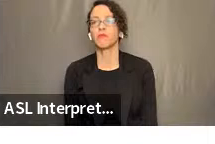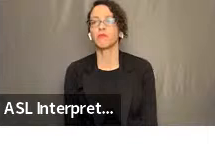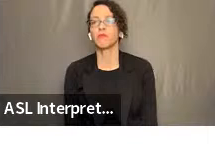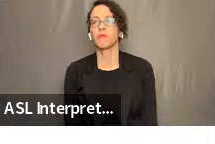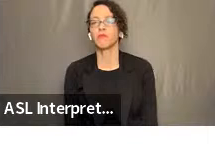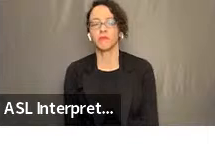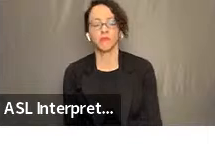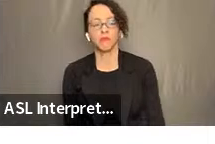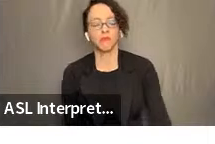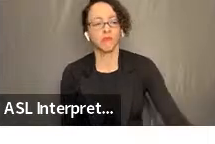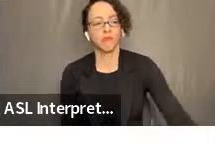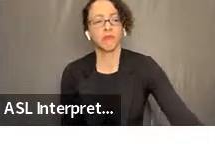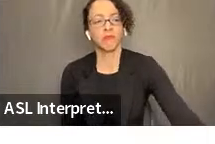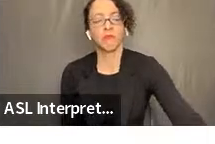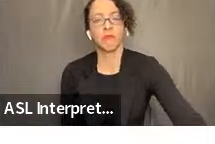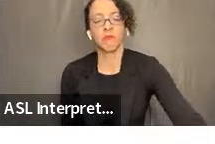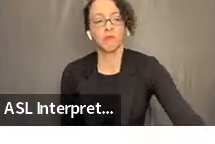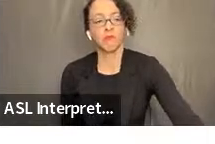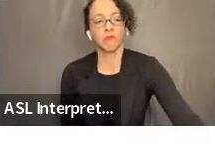you're right about that.